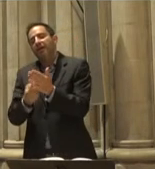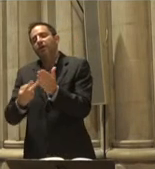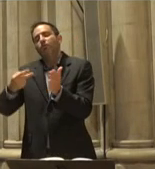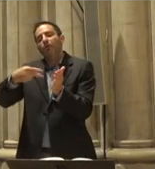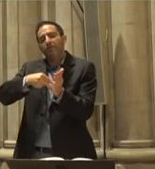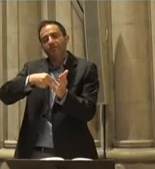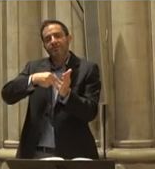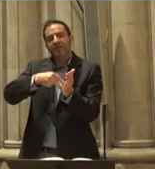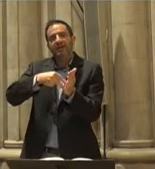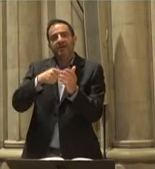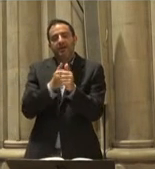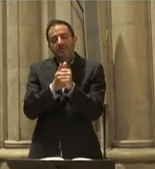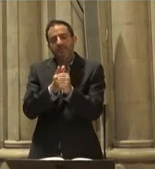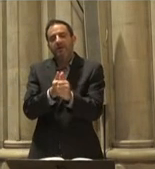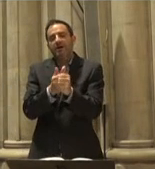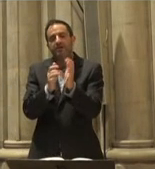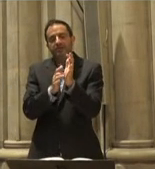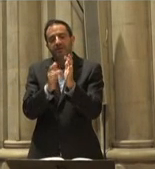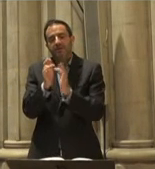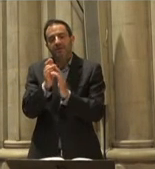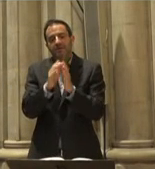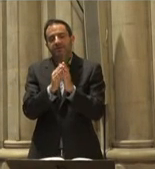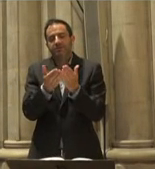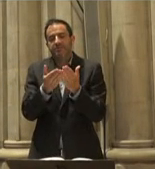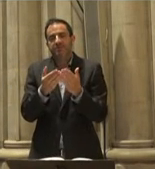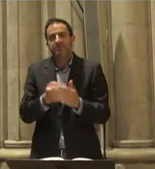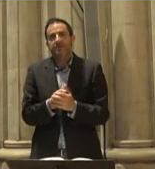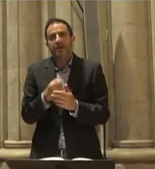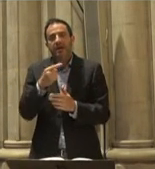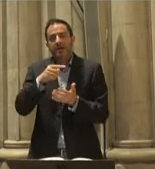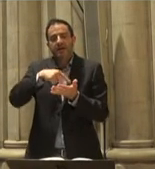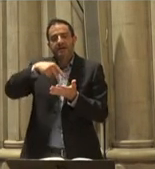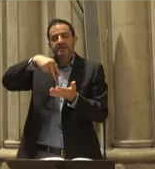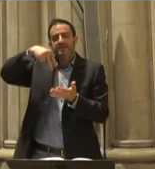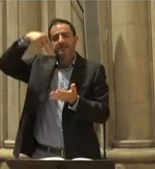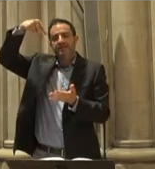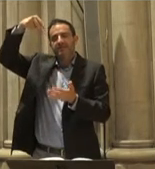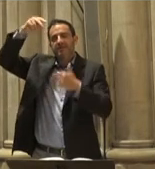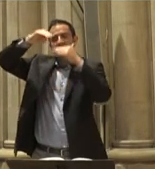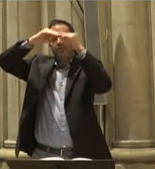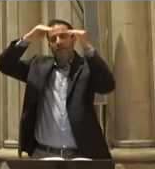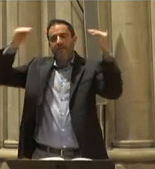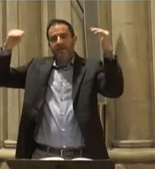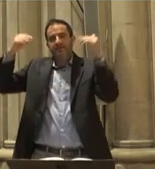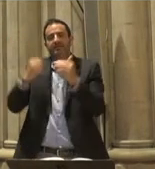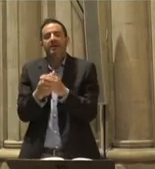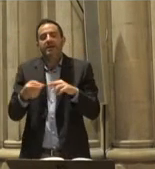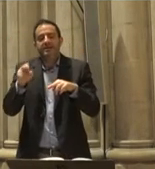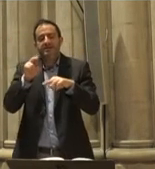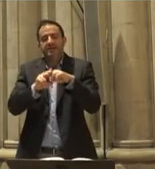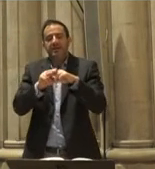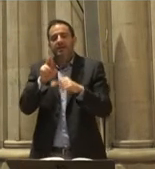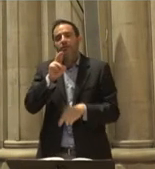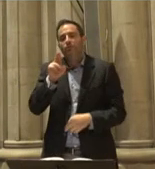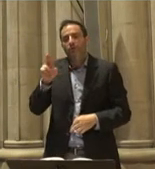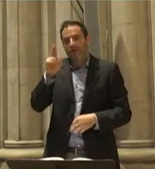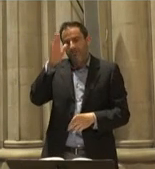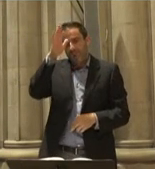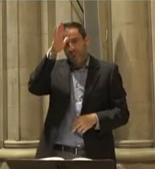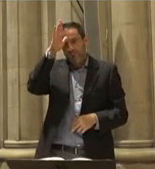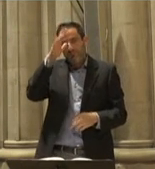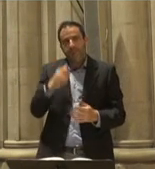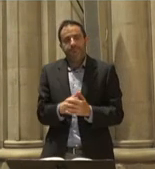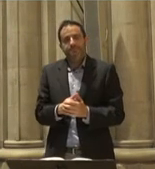again, in accordance with the Scriptures. He ascended into heaven and is seated at the right hand of the